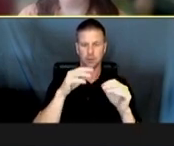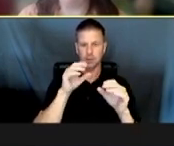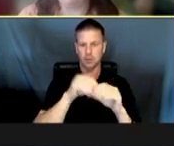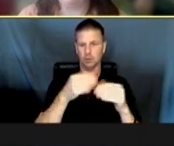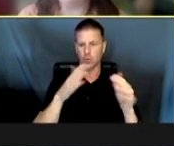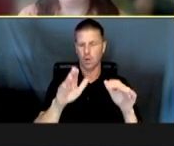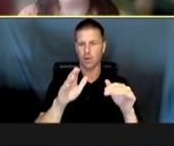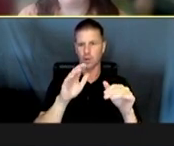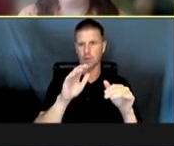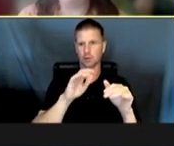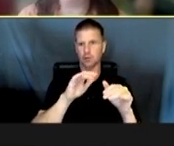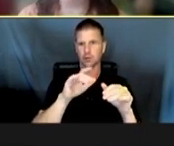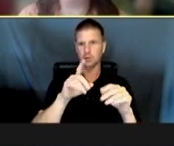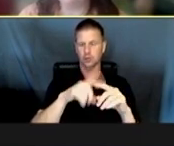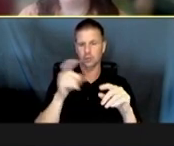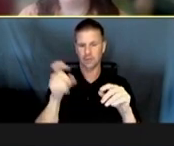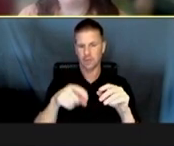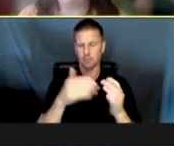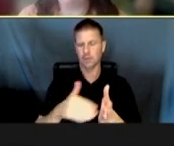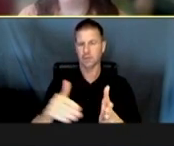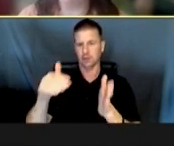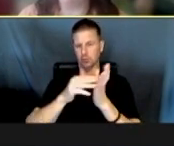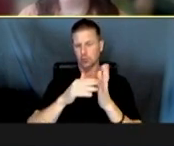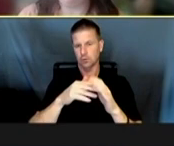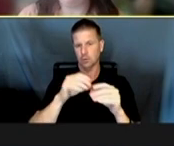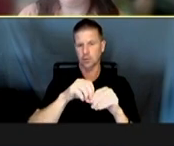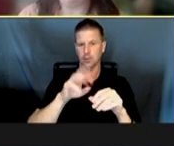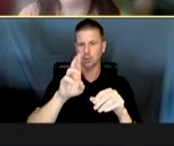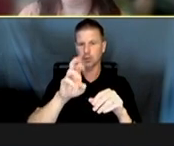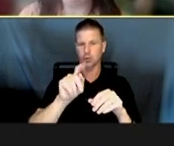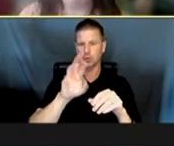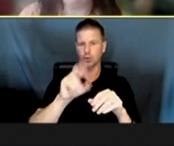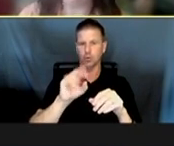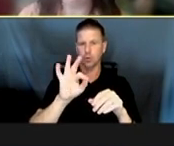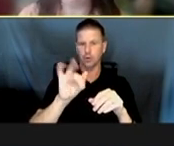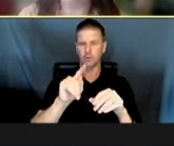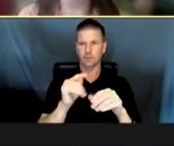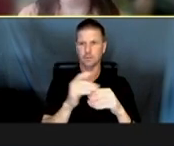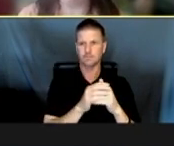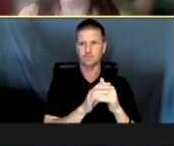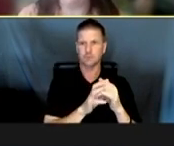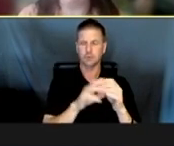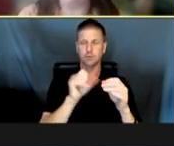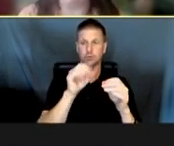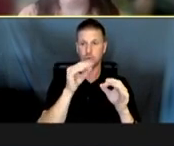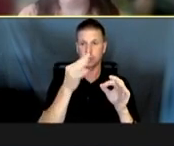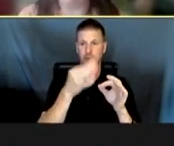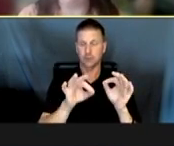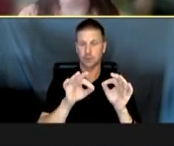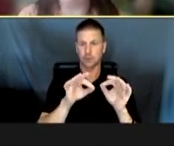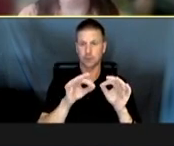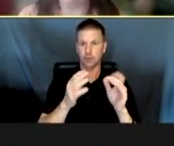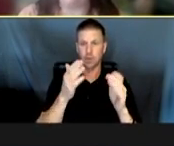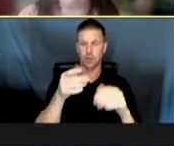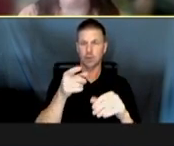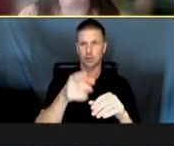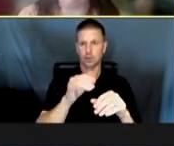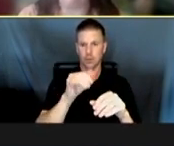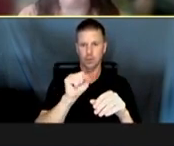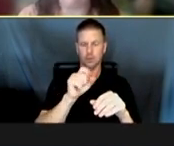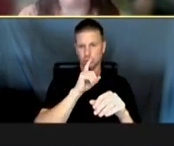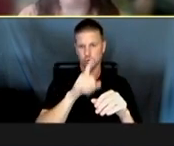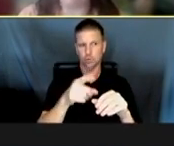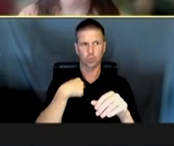to necessitate millions of dollars in retrofits now. So simply to raise is that there is certainly, as we